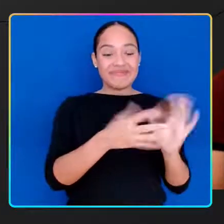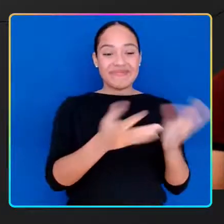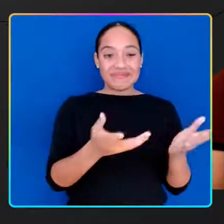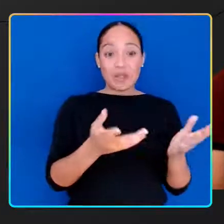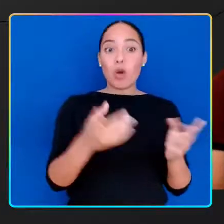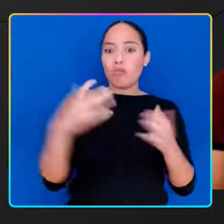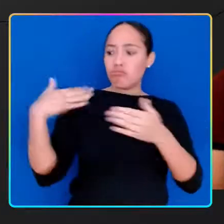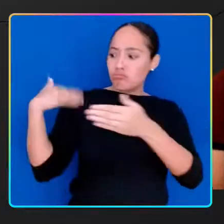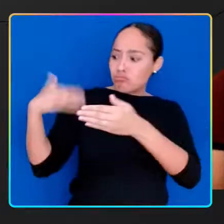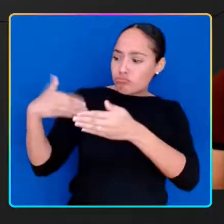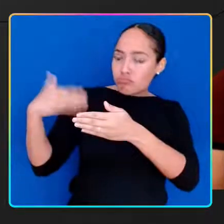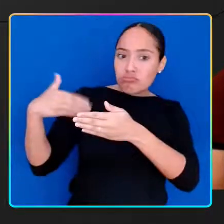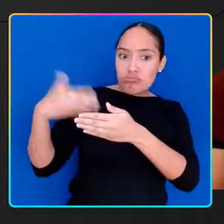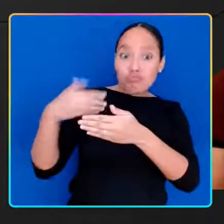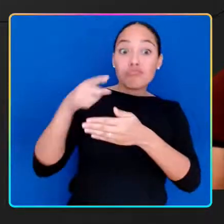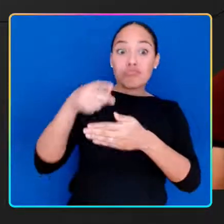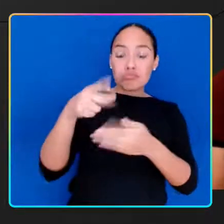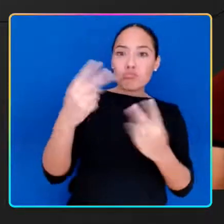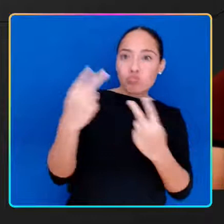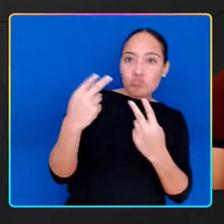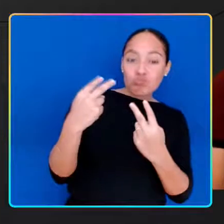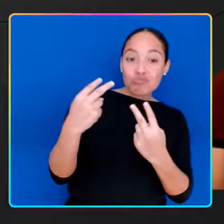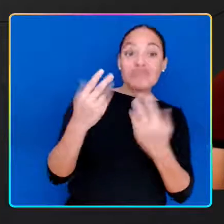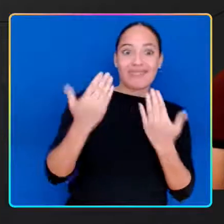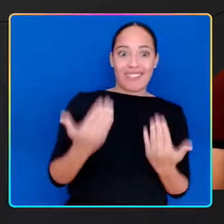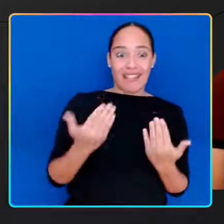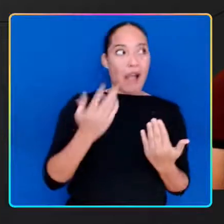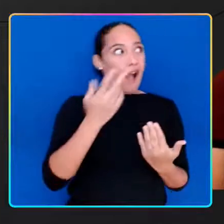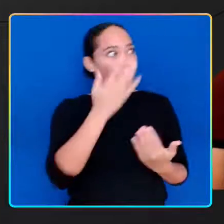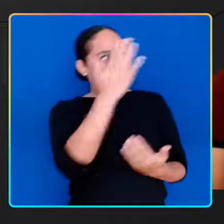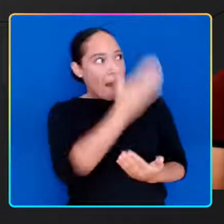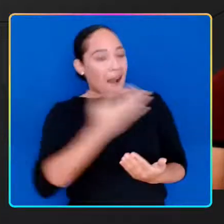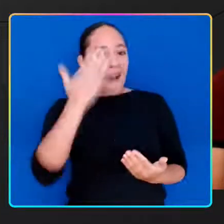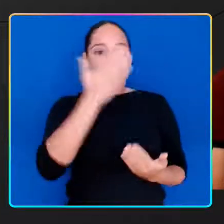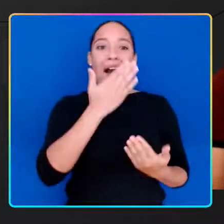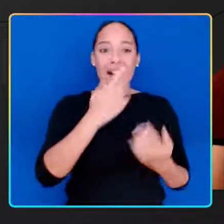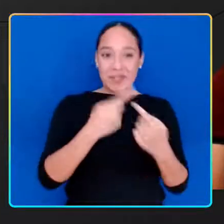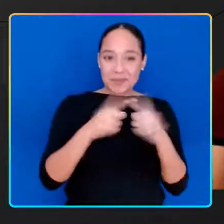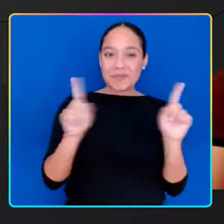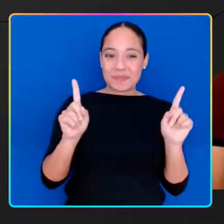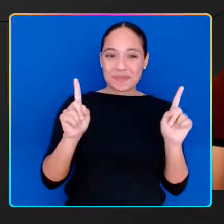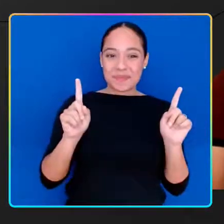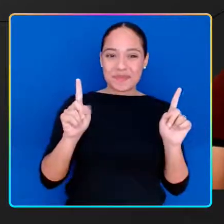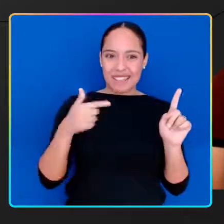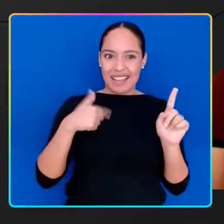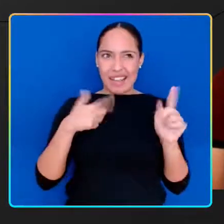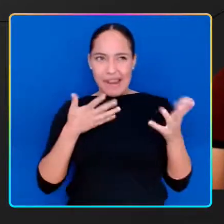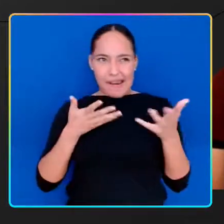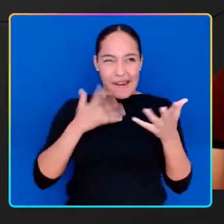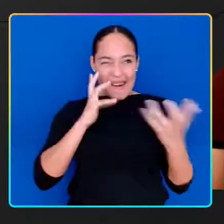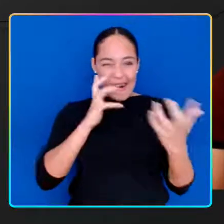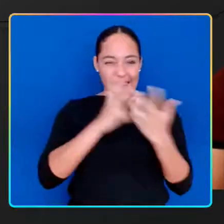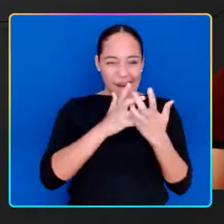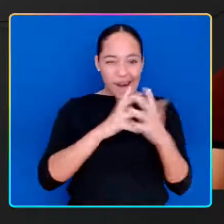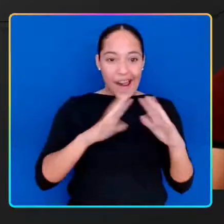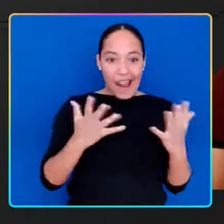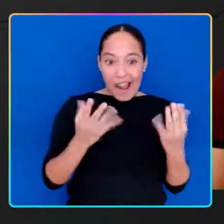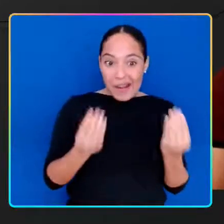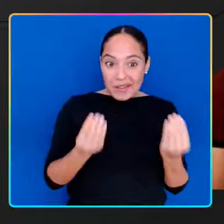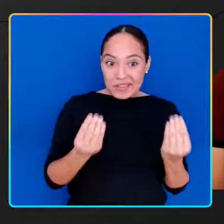design team, and I have tried to complement that. But I don't know how we're going to do for 10 episodes of